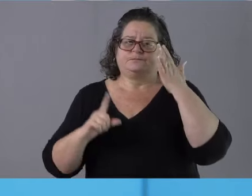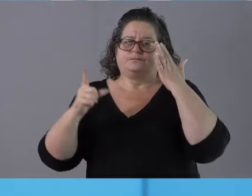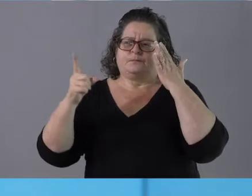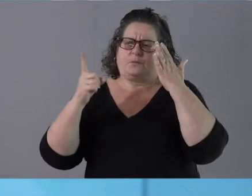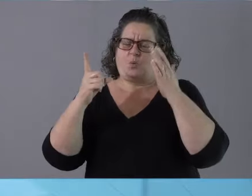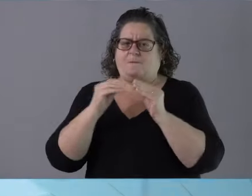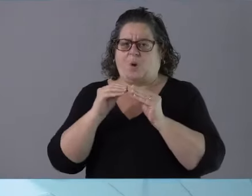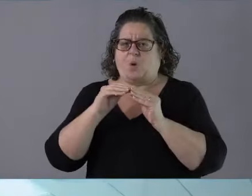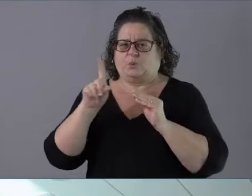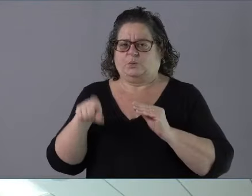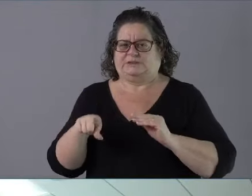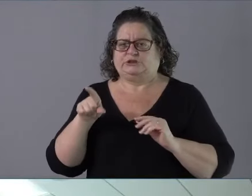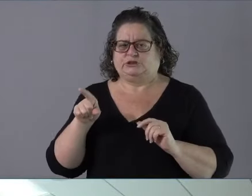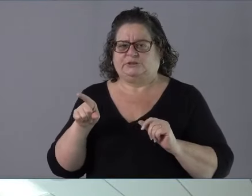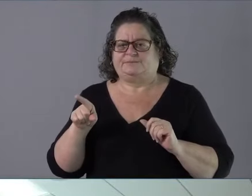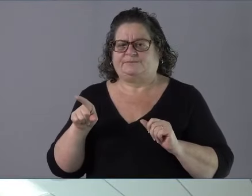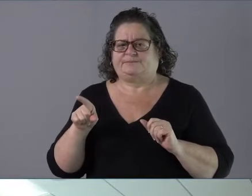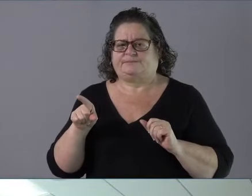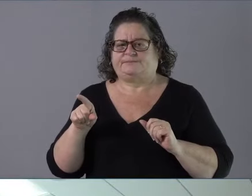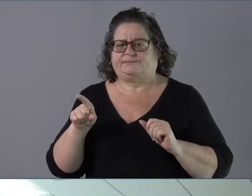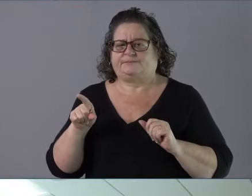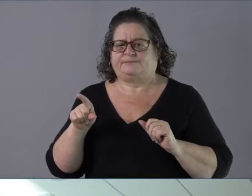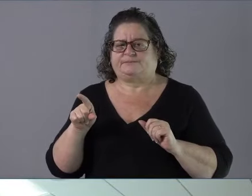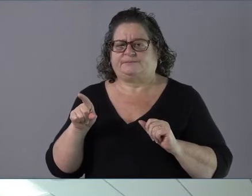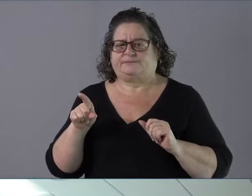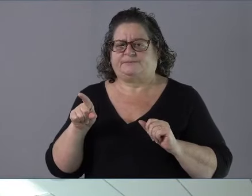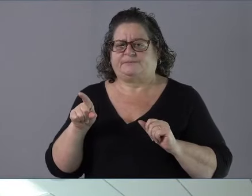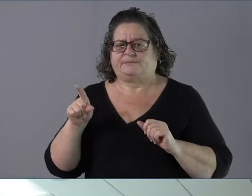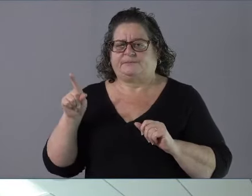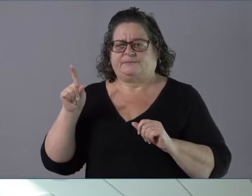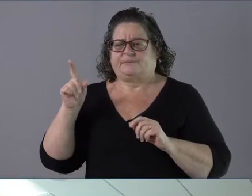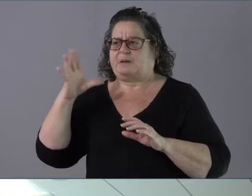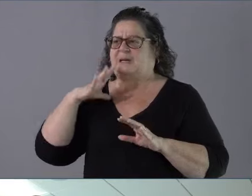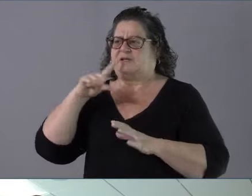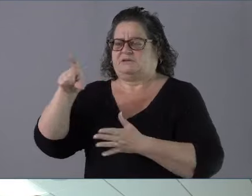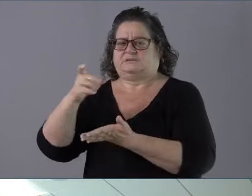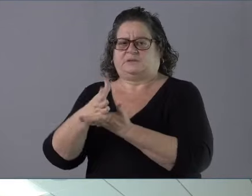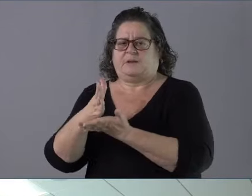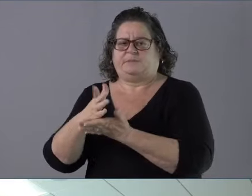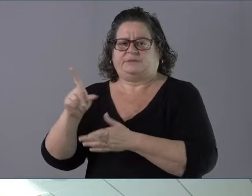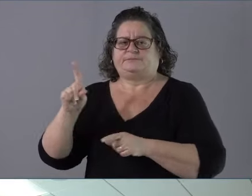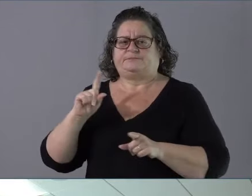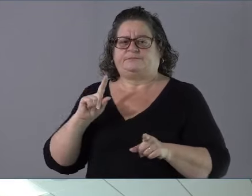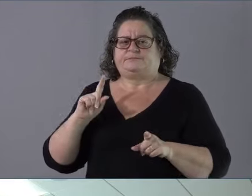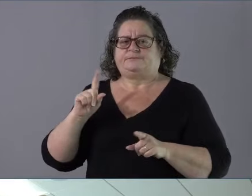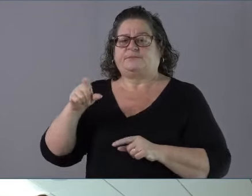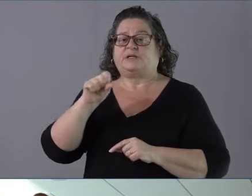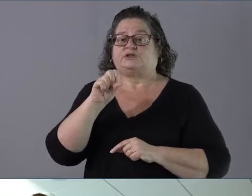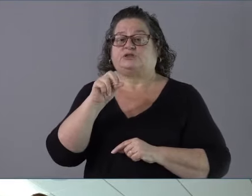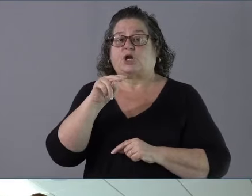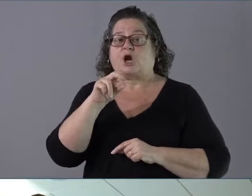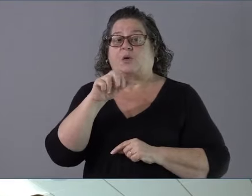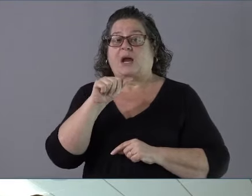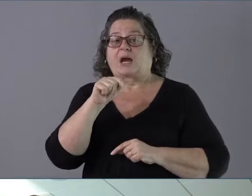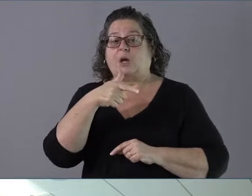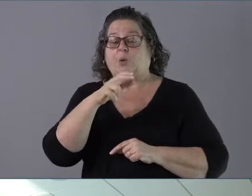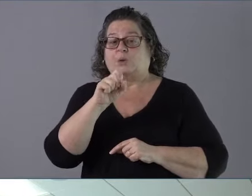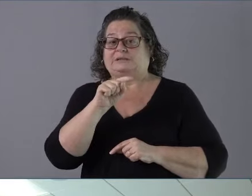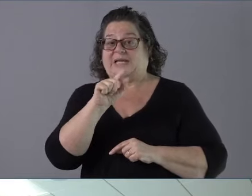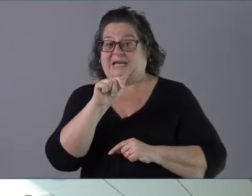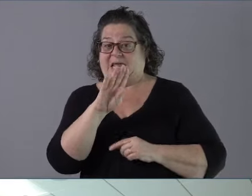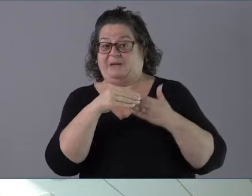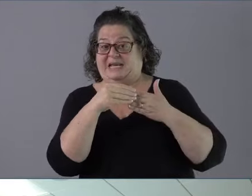question for you. Yeah, last one. Yeah, on the Wall Street Journal, we saw from Sonora Quest, their leader, they said that they thought that this virus may go away during the summer,